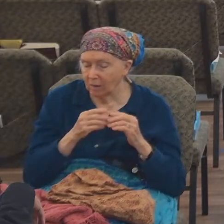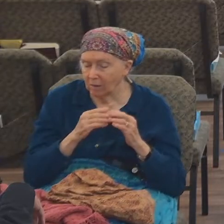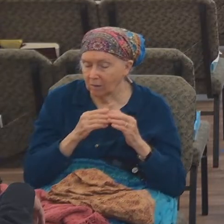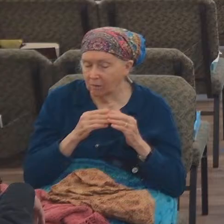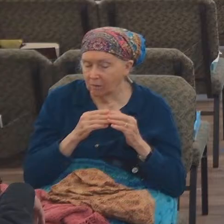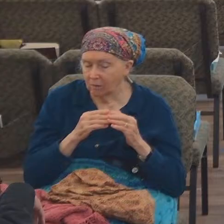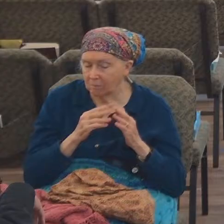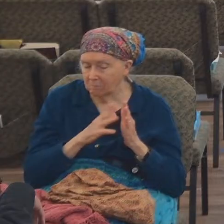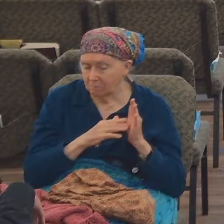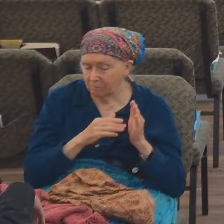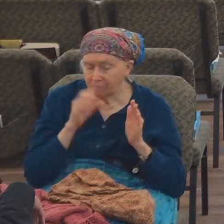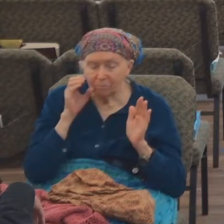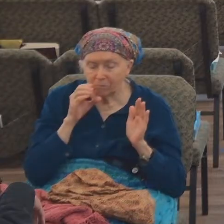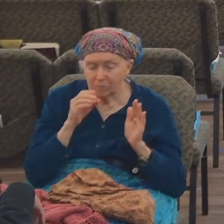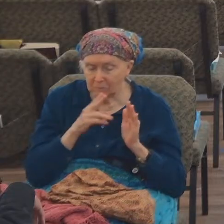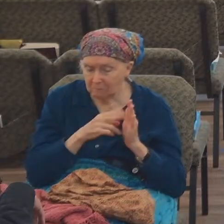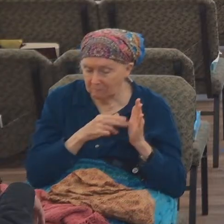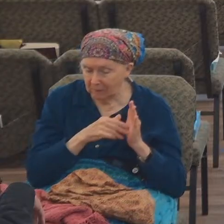to who?